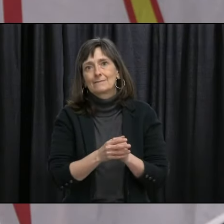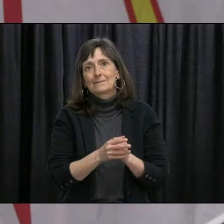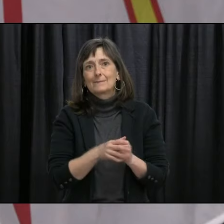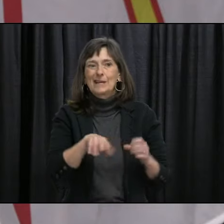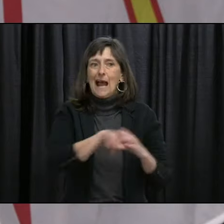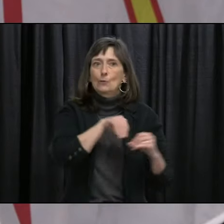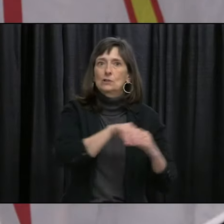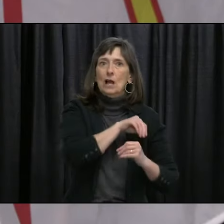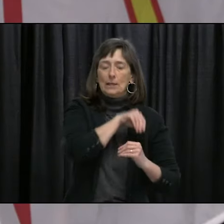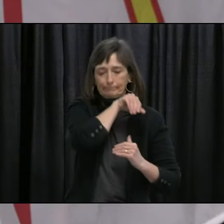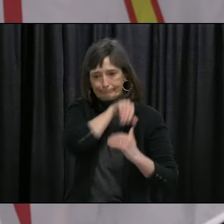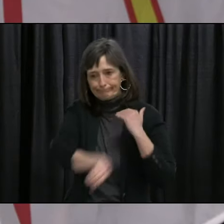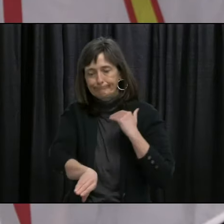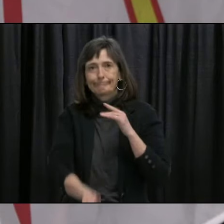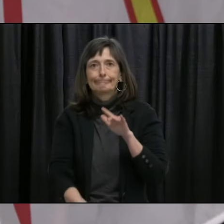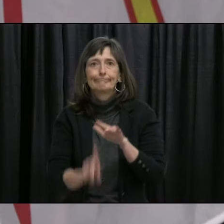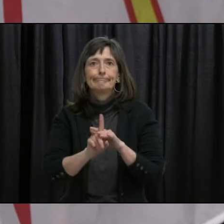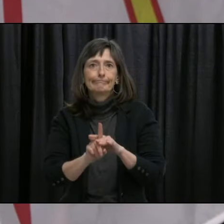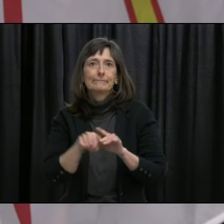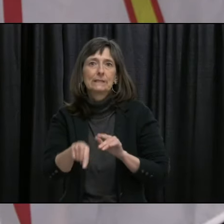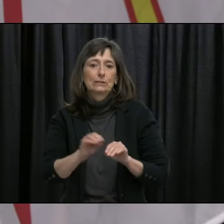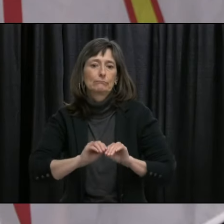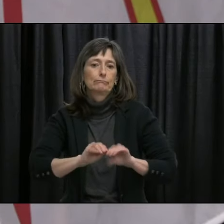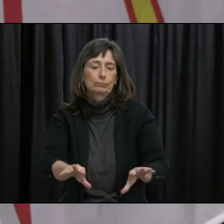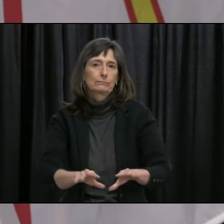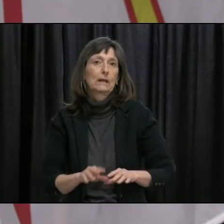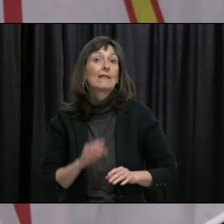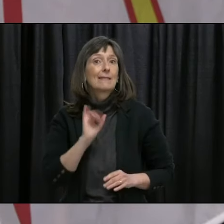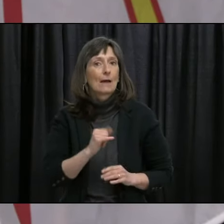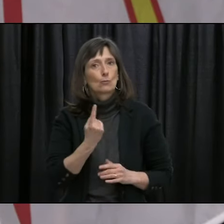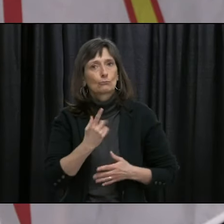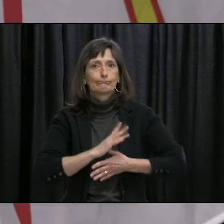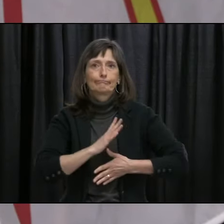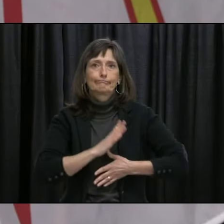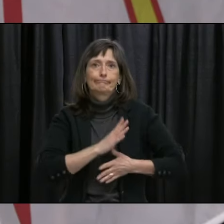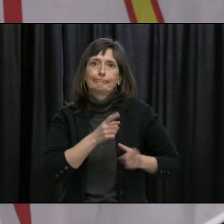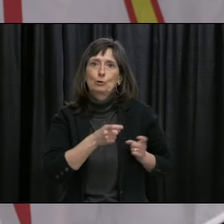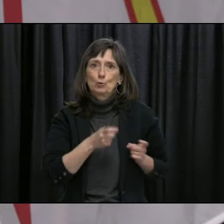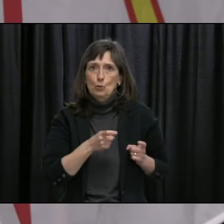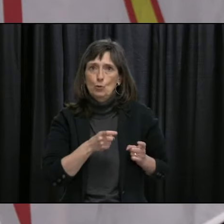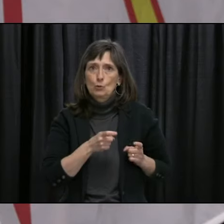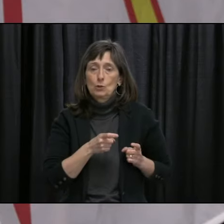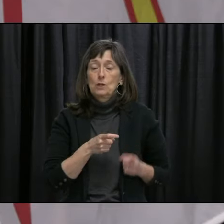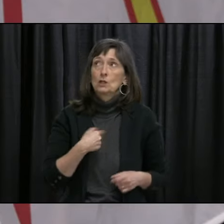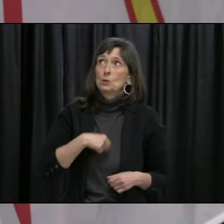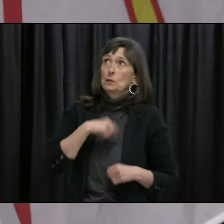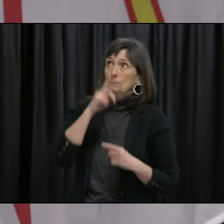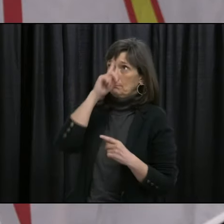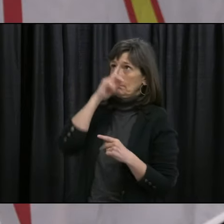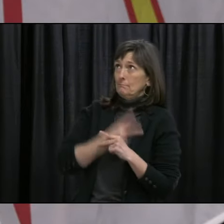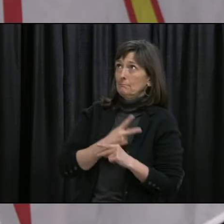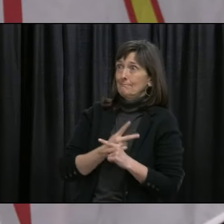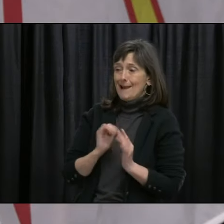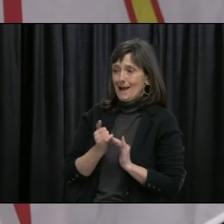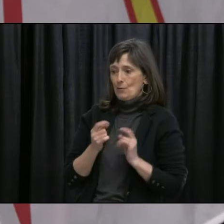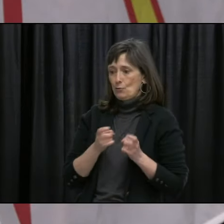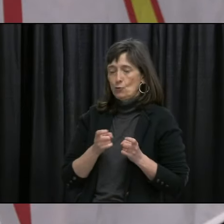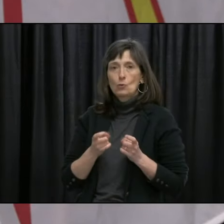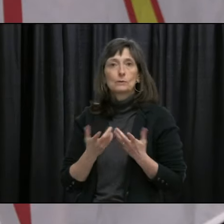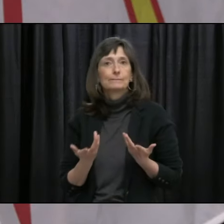external cases. So we wanted to ensure that we could control that the best way